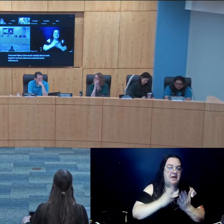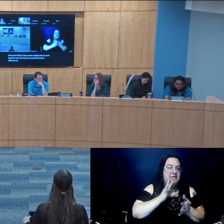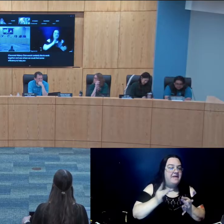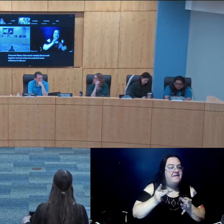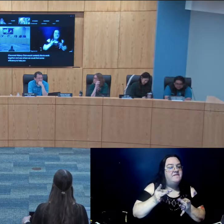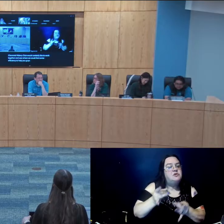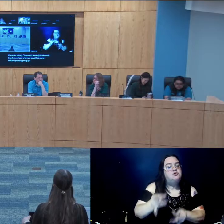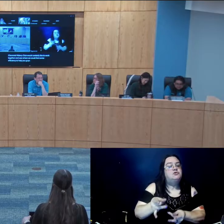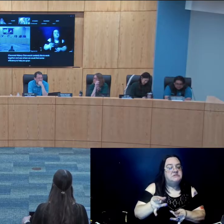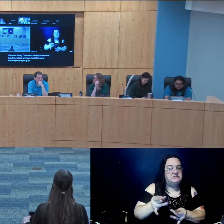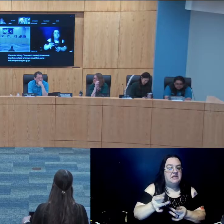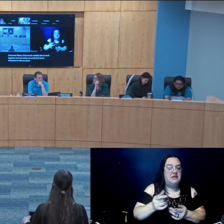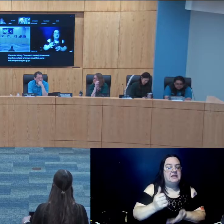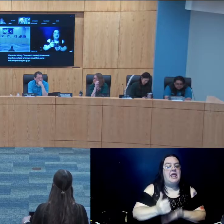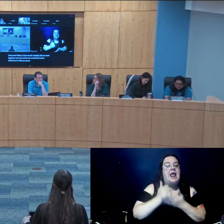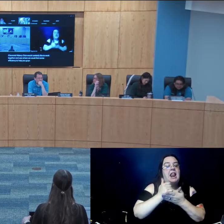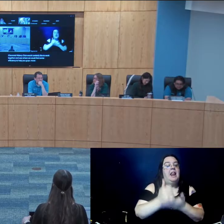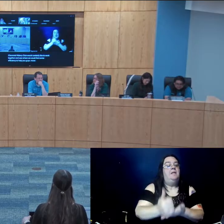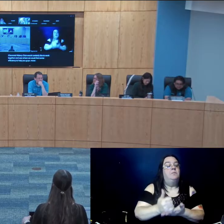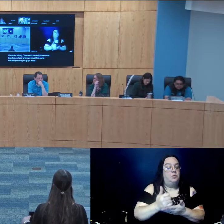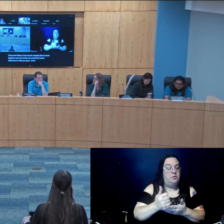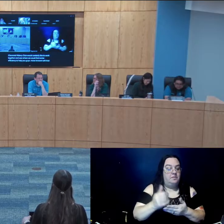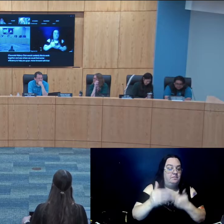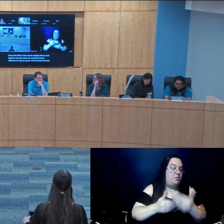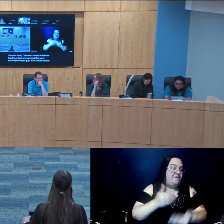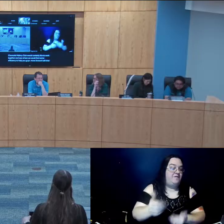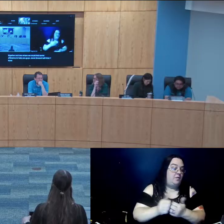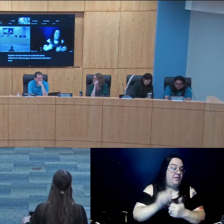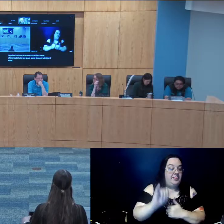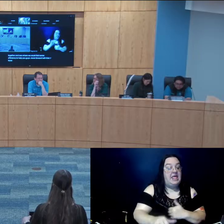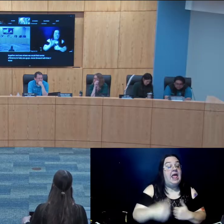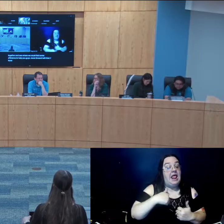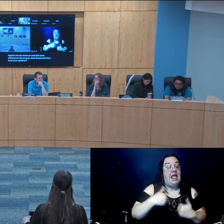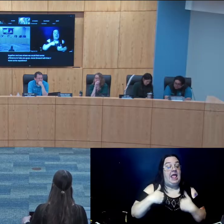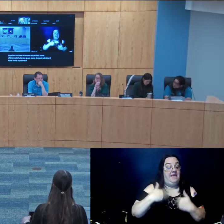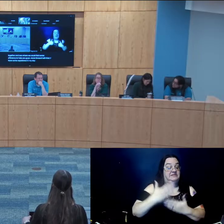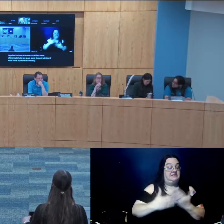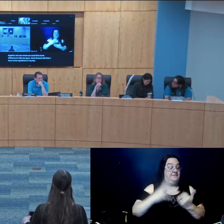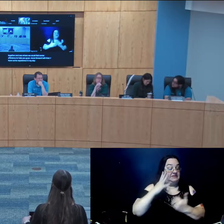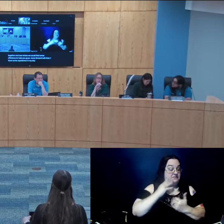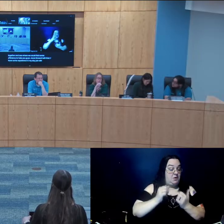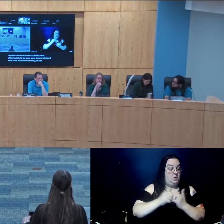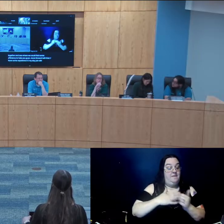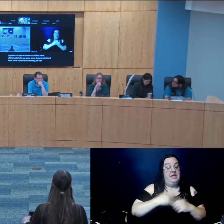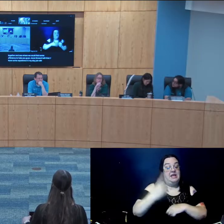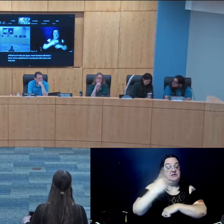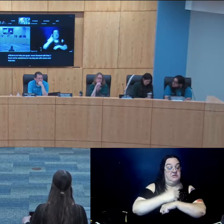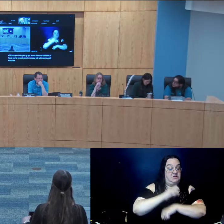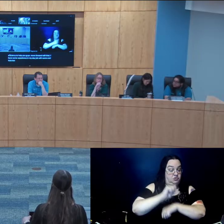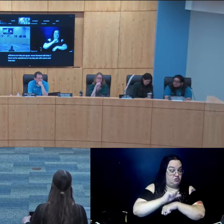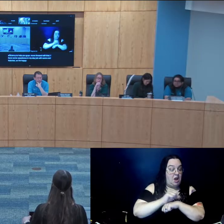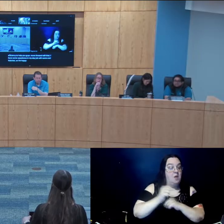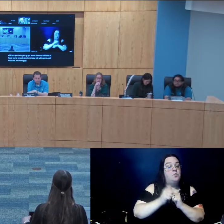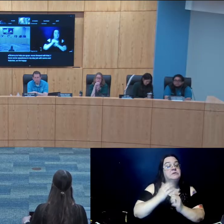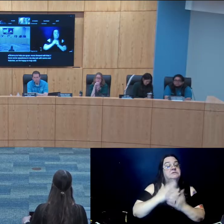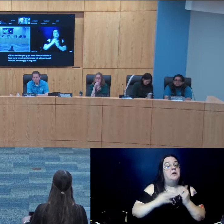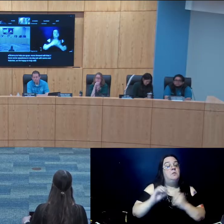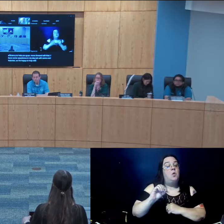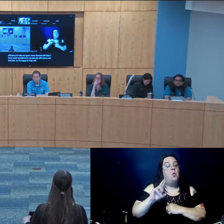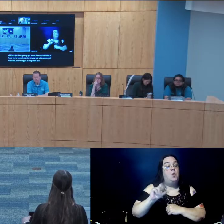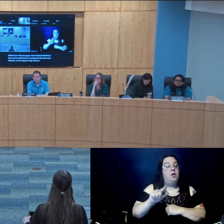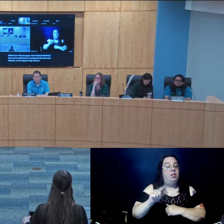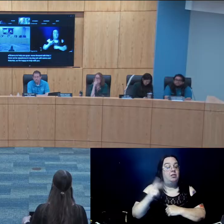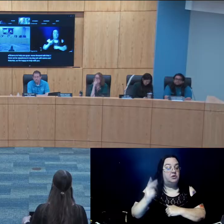guys and move forward with that. I have some experience in my day job with some oral history, so I'm happy to help with you